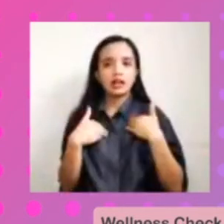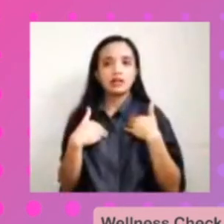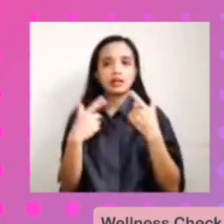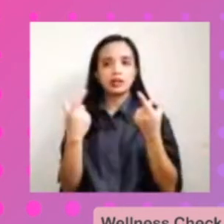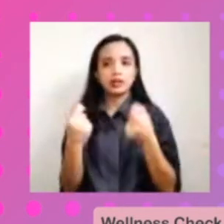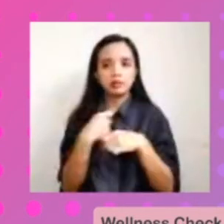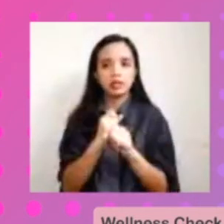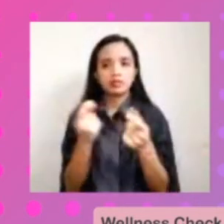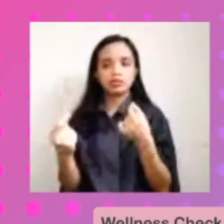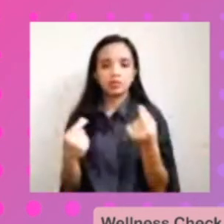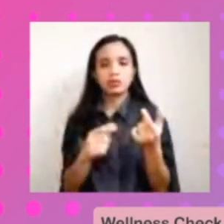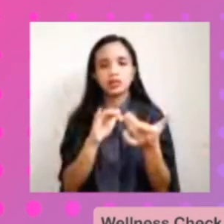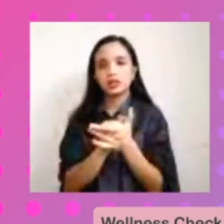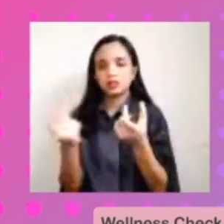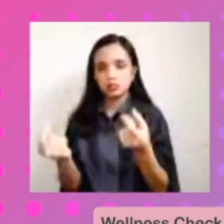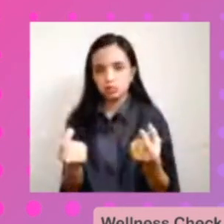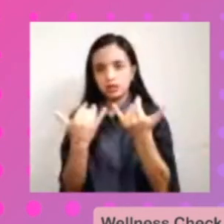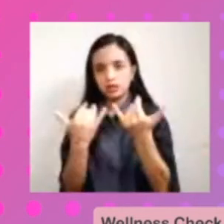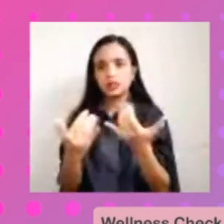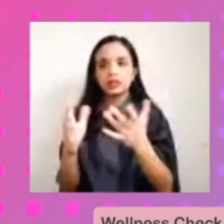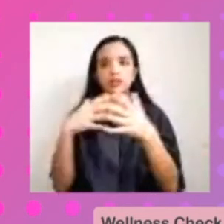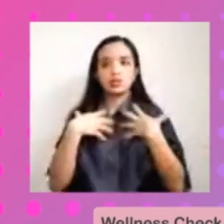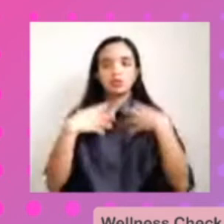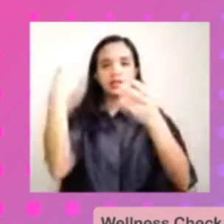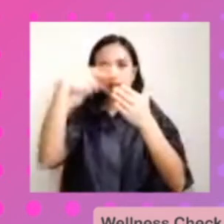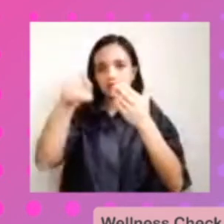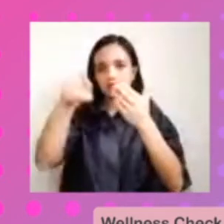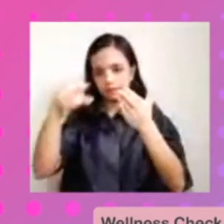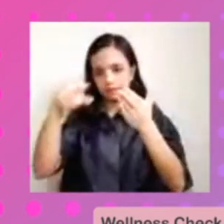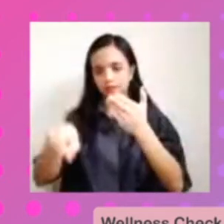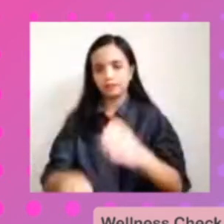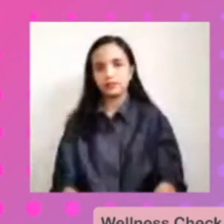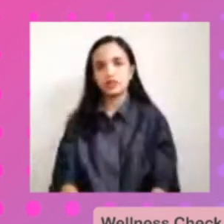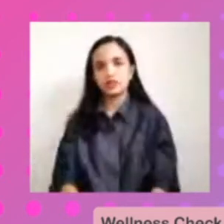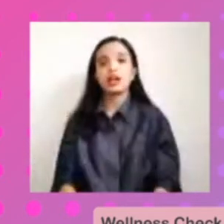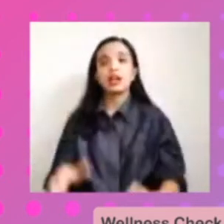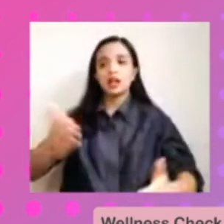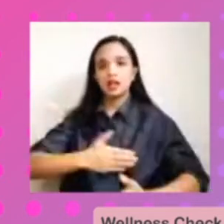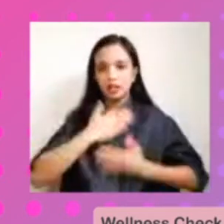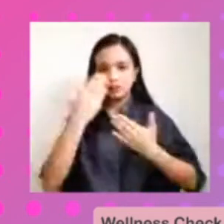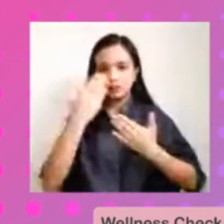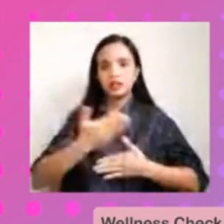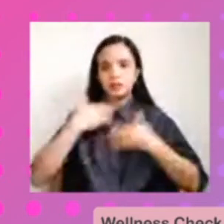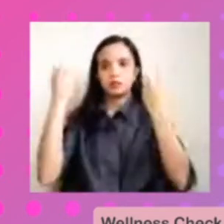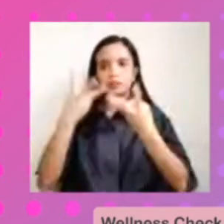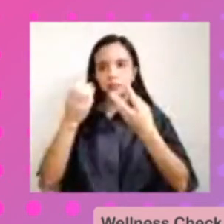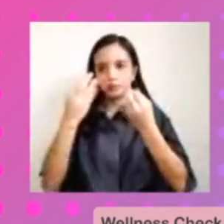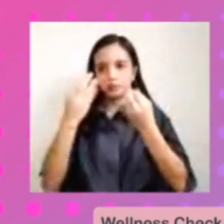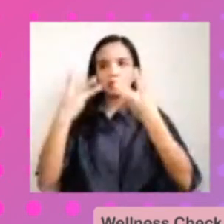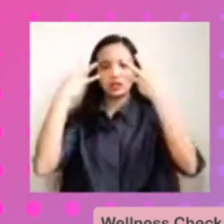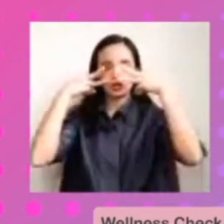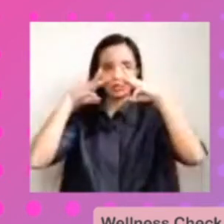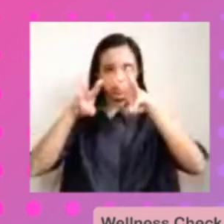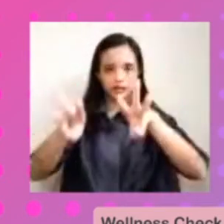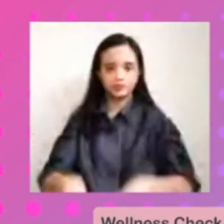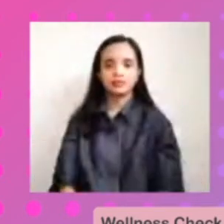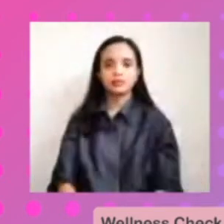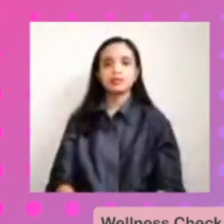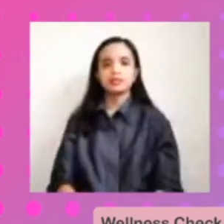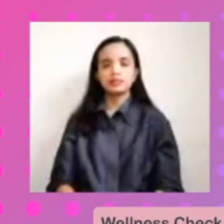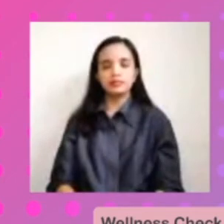this world is expressed through the body, the reaching out, the compassion, yung gano'n na